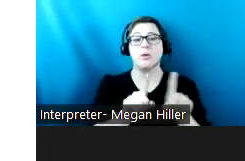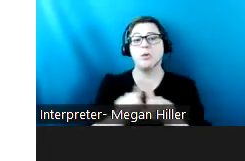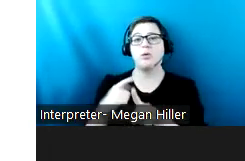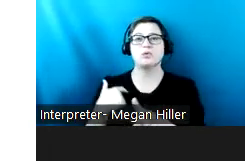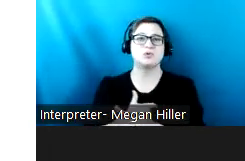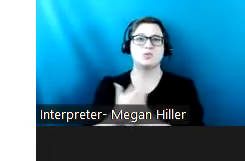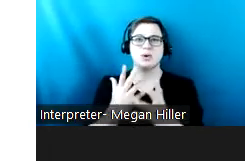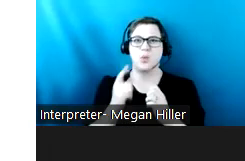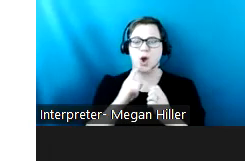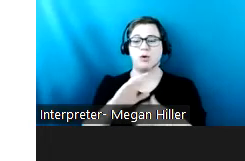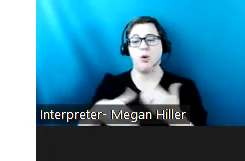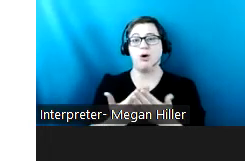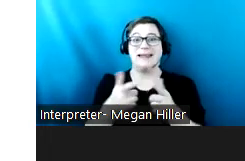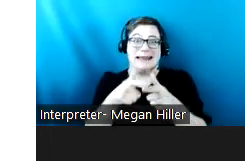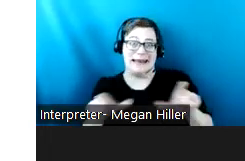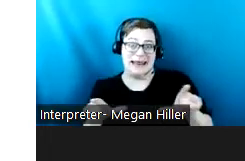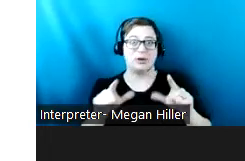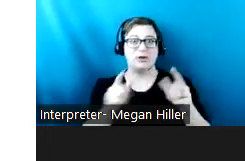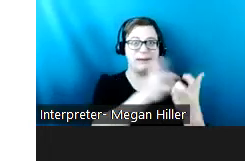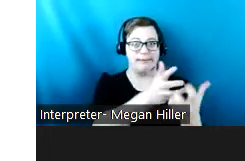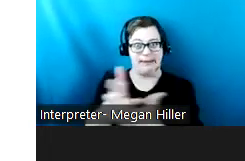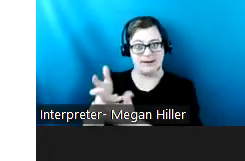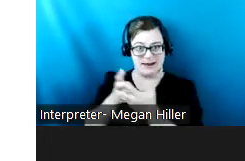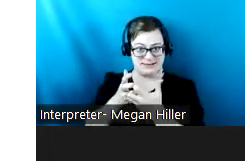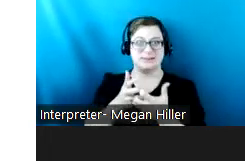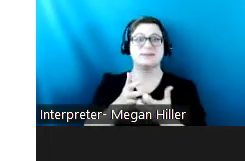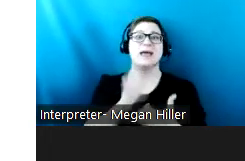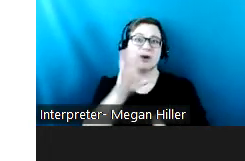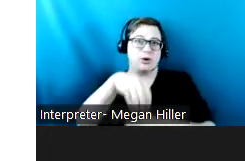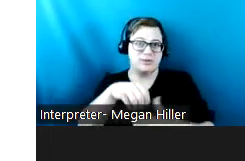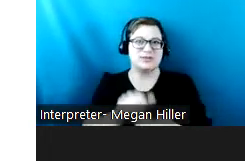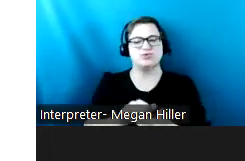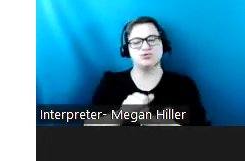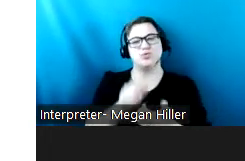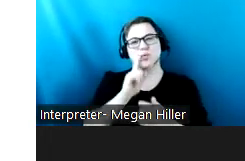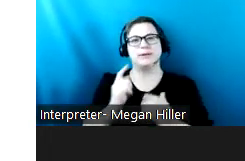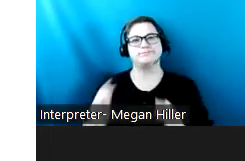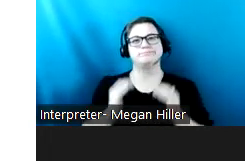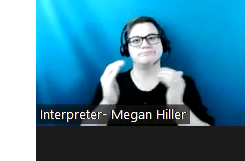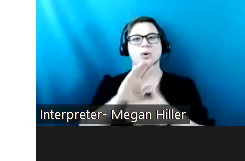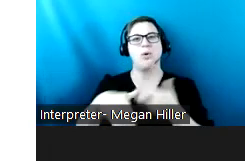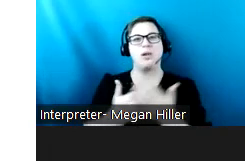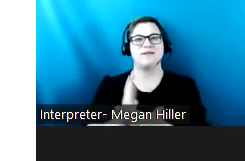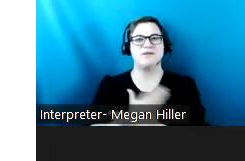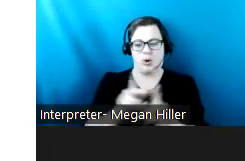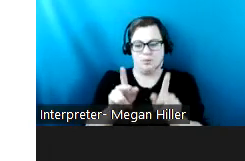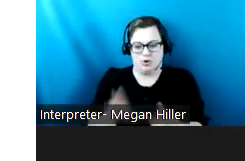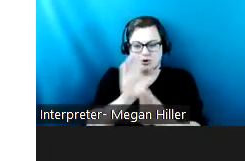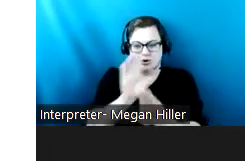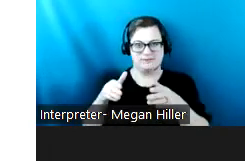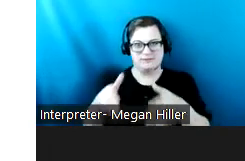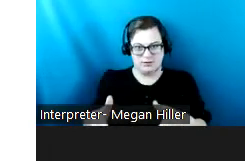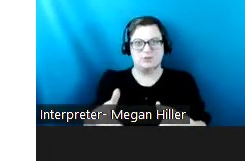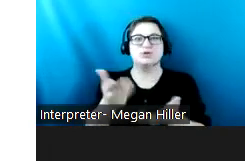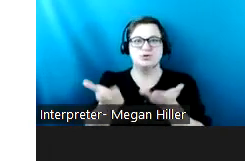alignment and incorporation of language and enhancing of person-centered services that is based in our very base